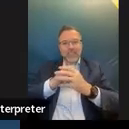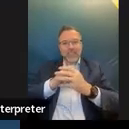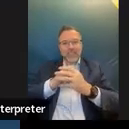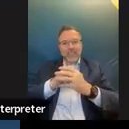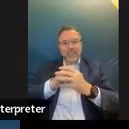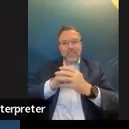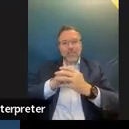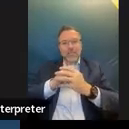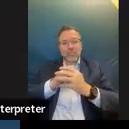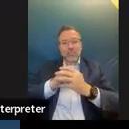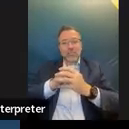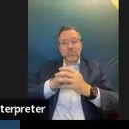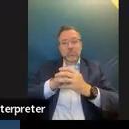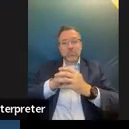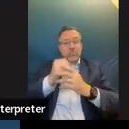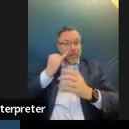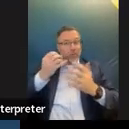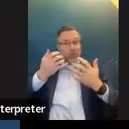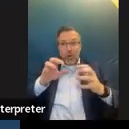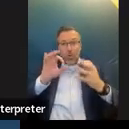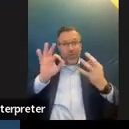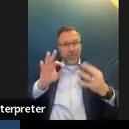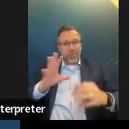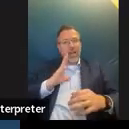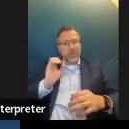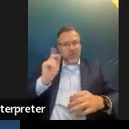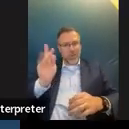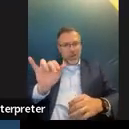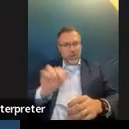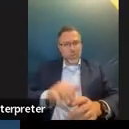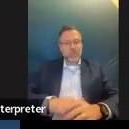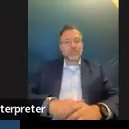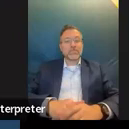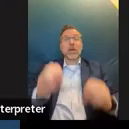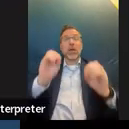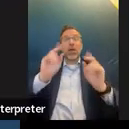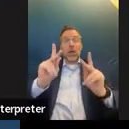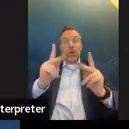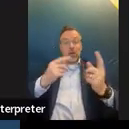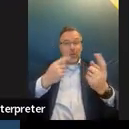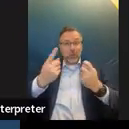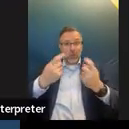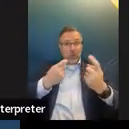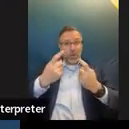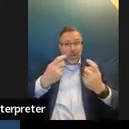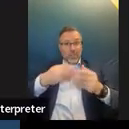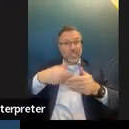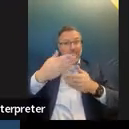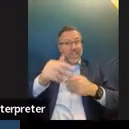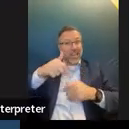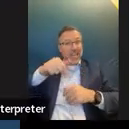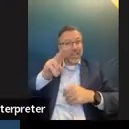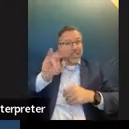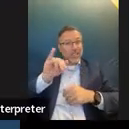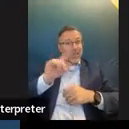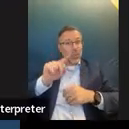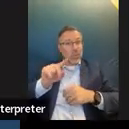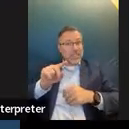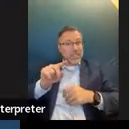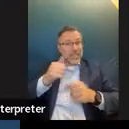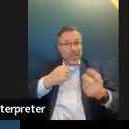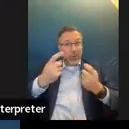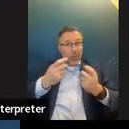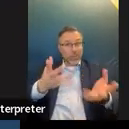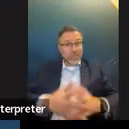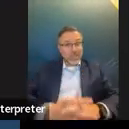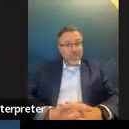okay too. All right, questions. We're going to have a quiz next, so get your questions out now.